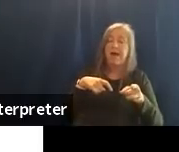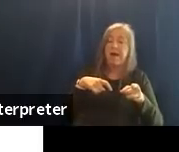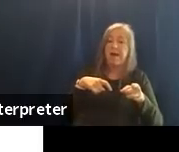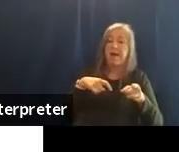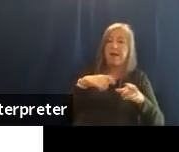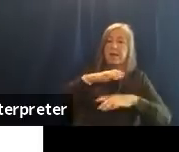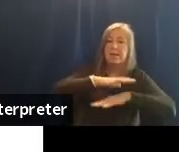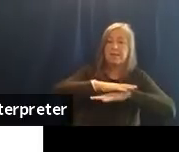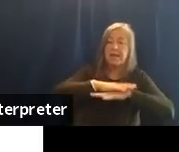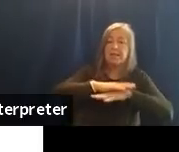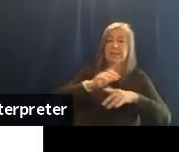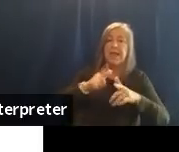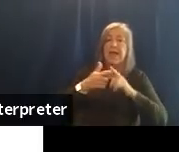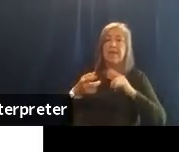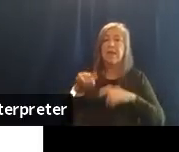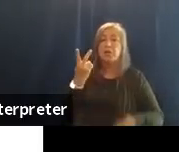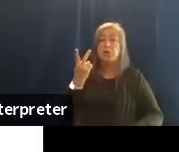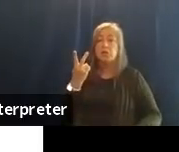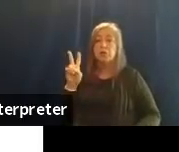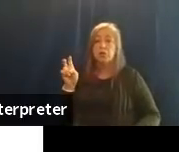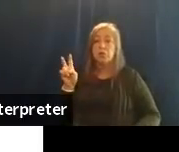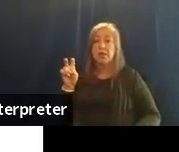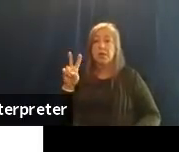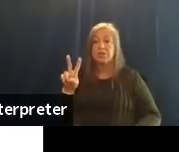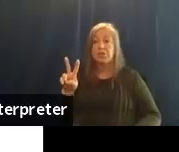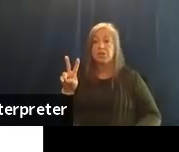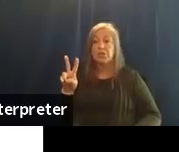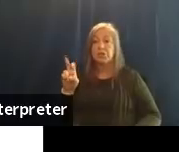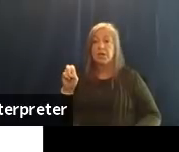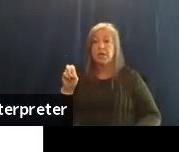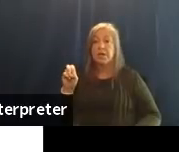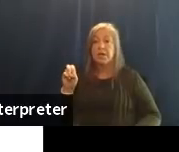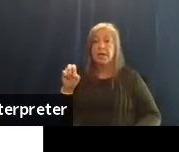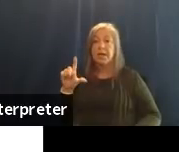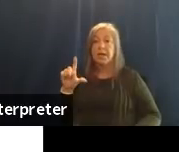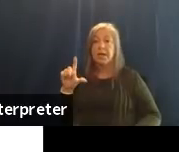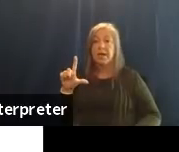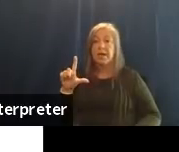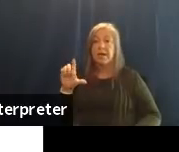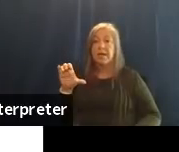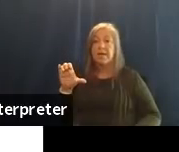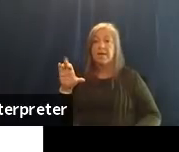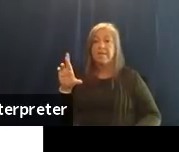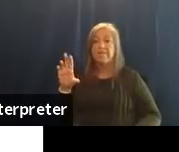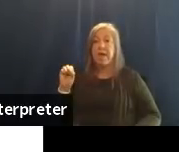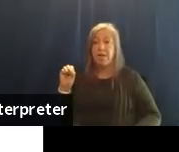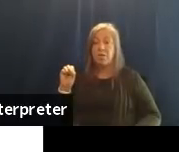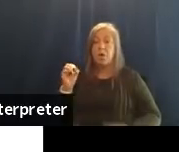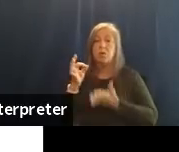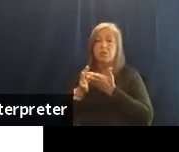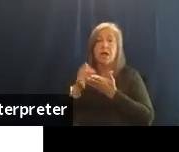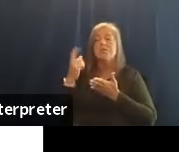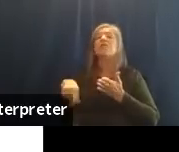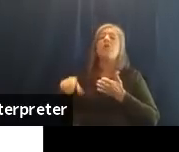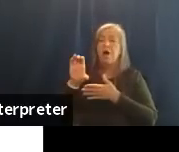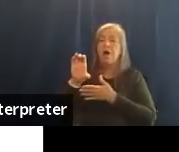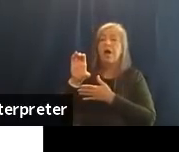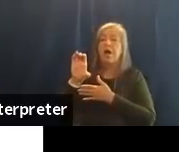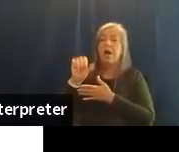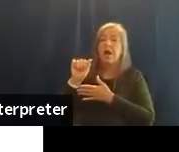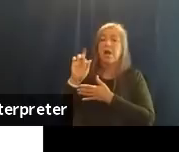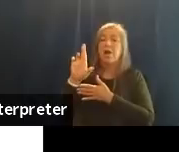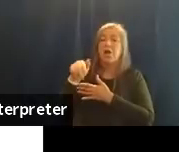to locate the desks on carpeted surfaces. And so the intent of these markers is so that these rooms can be